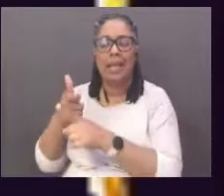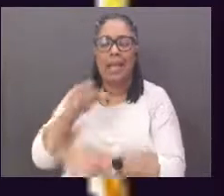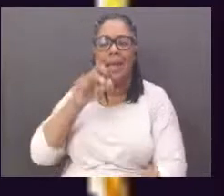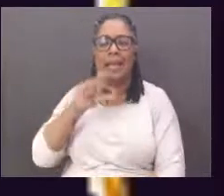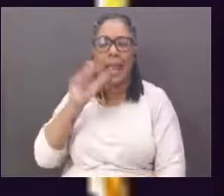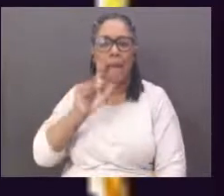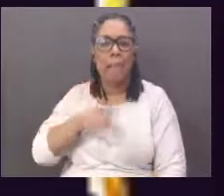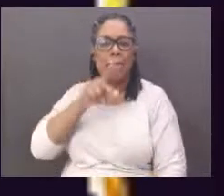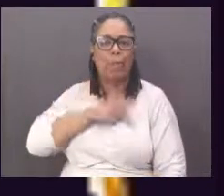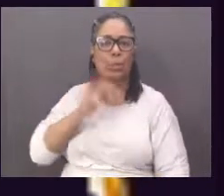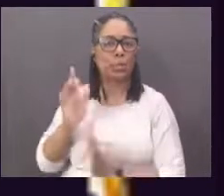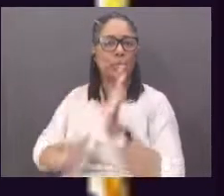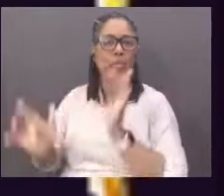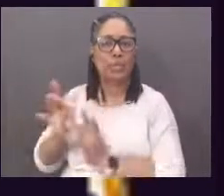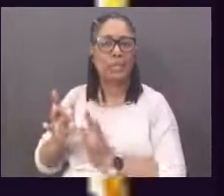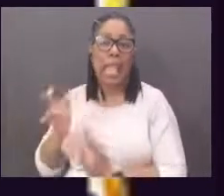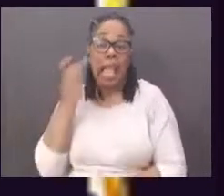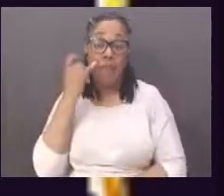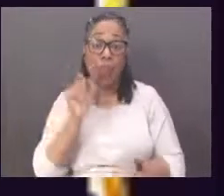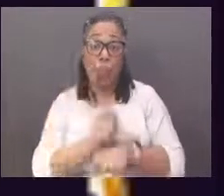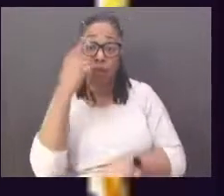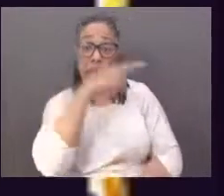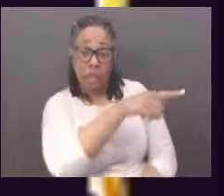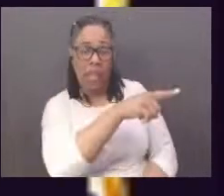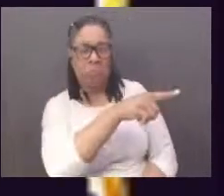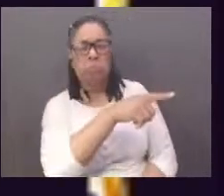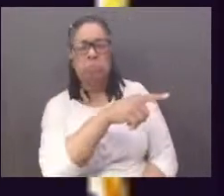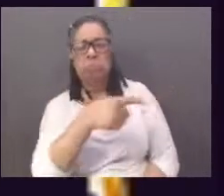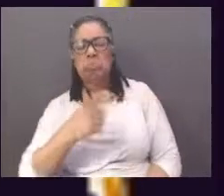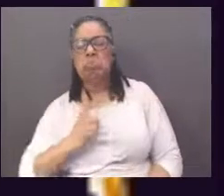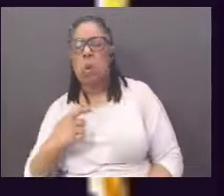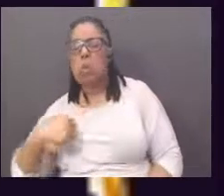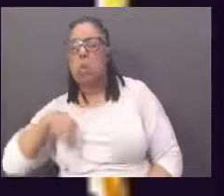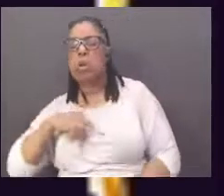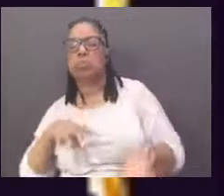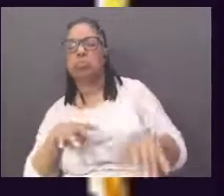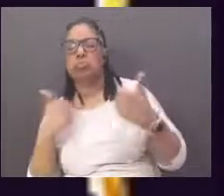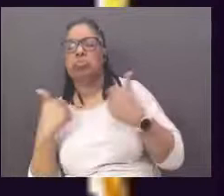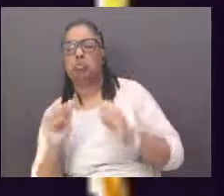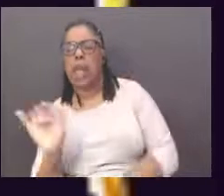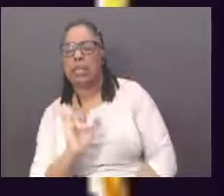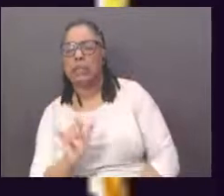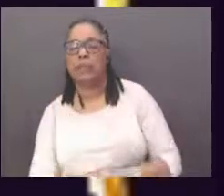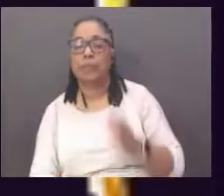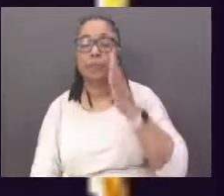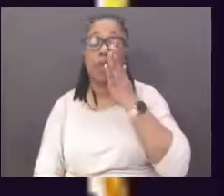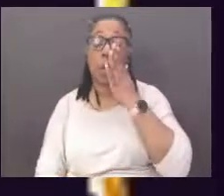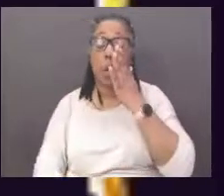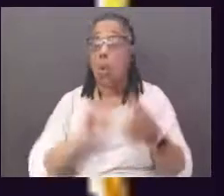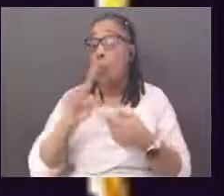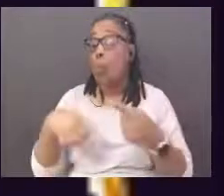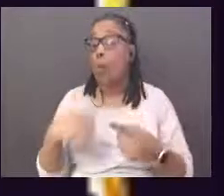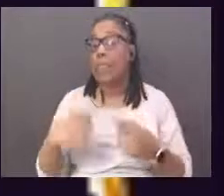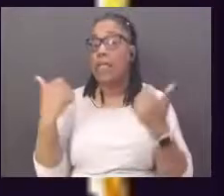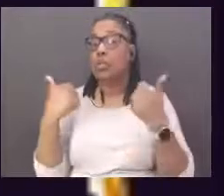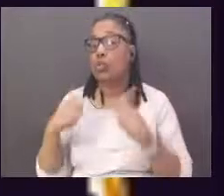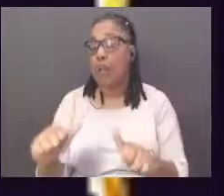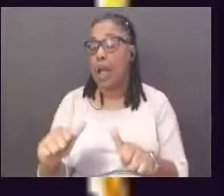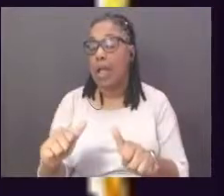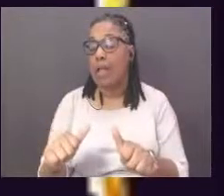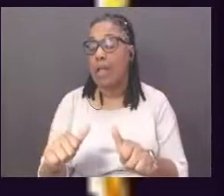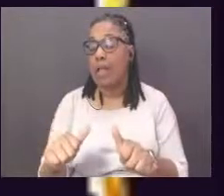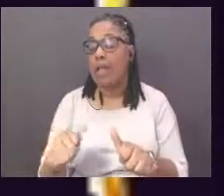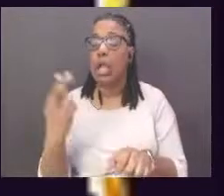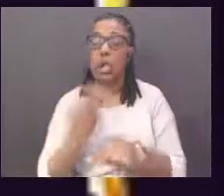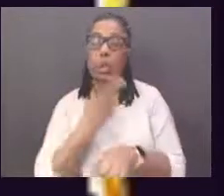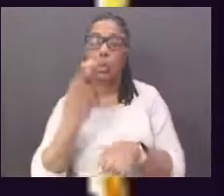we'll give it a try. Don't miss this in the text. When they tried to cast out the spirit using a name, it wasn't the name